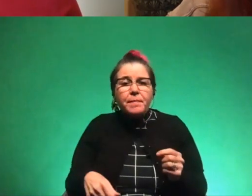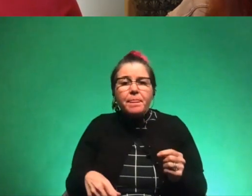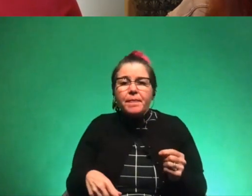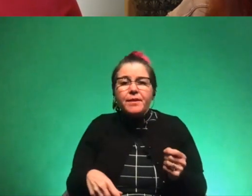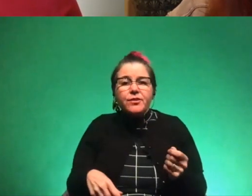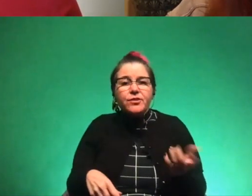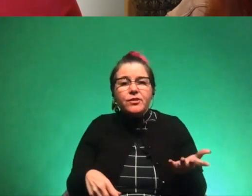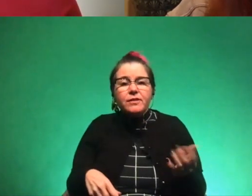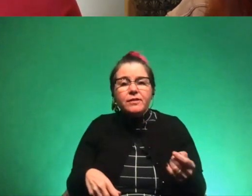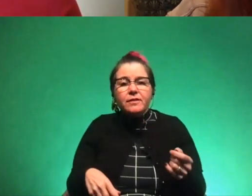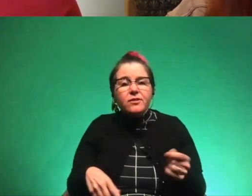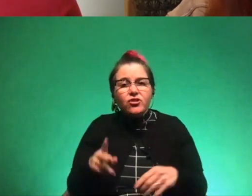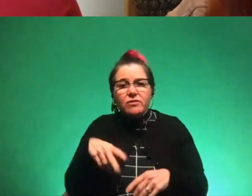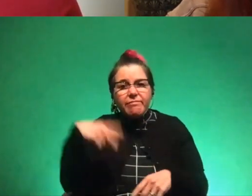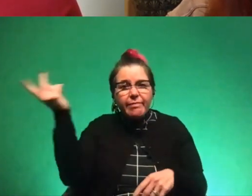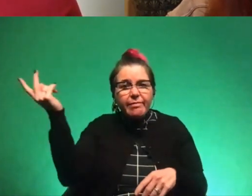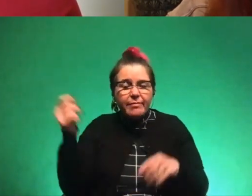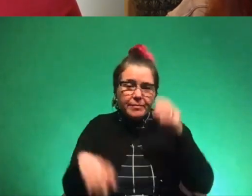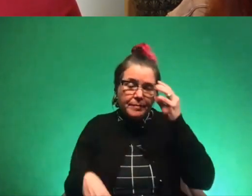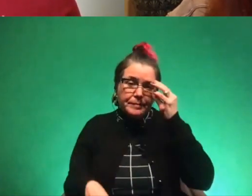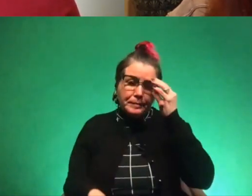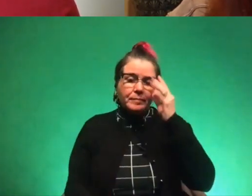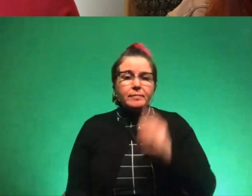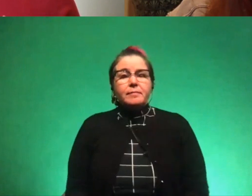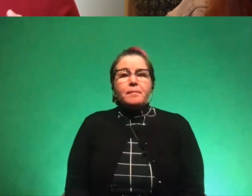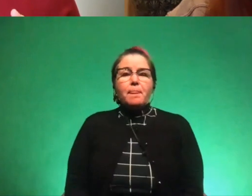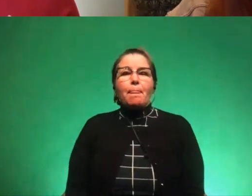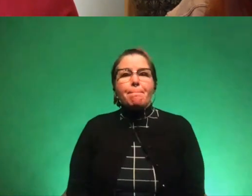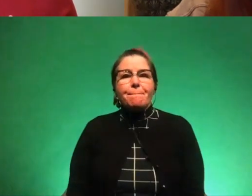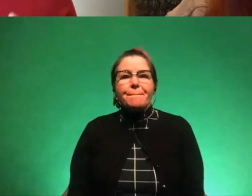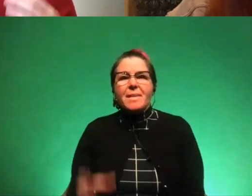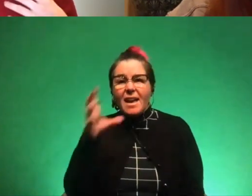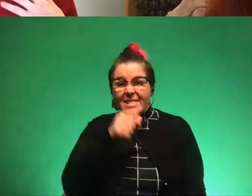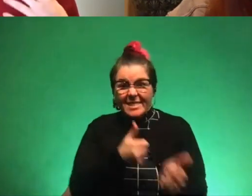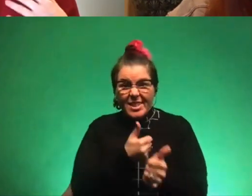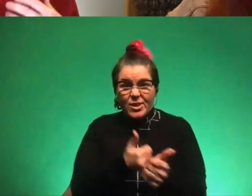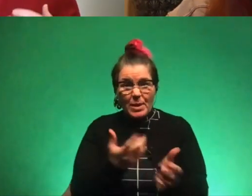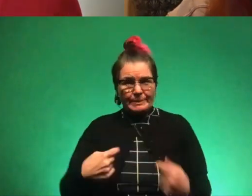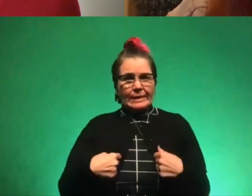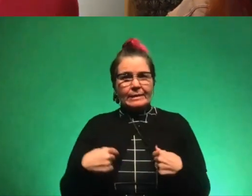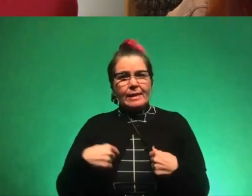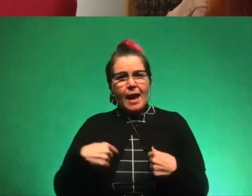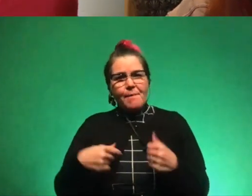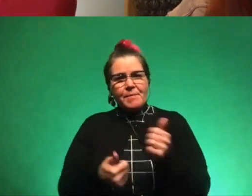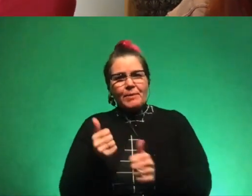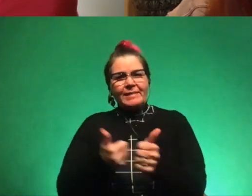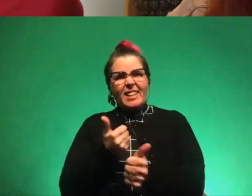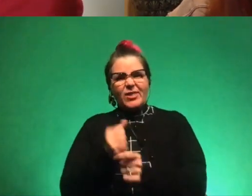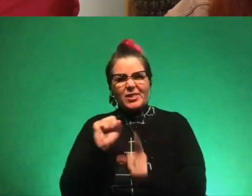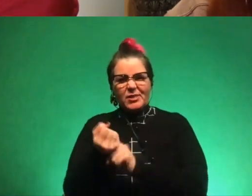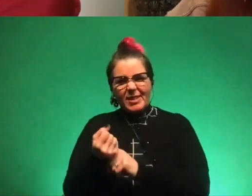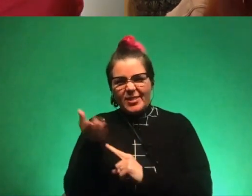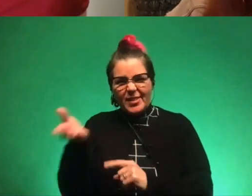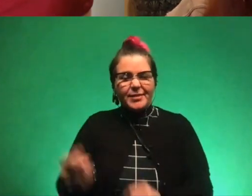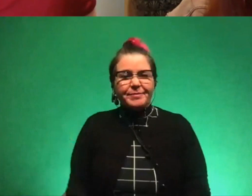like stacking it and being a bit unco. So I guess the danger there is me. I'm the dangerous situation for